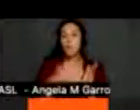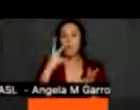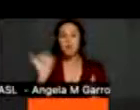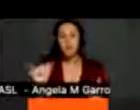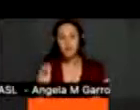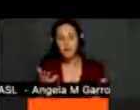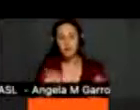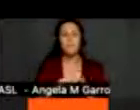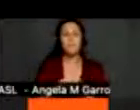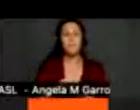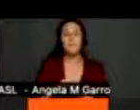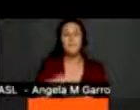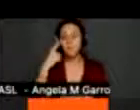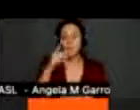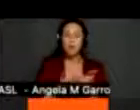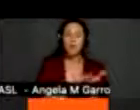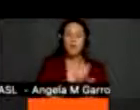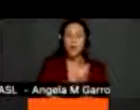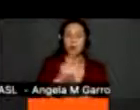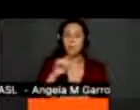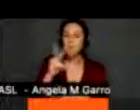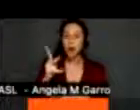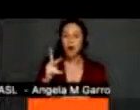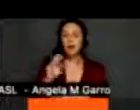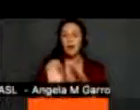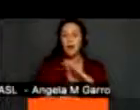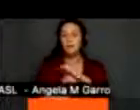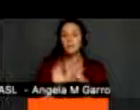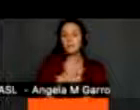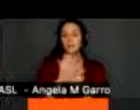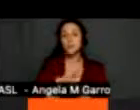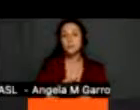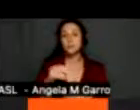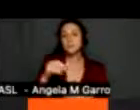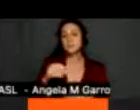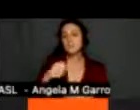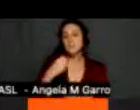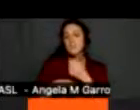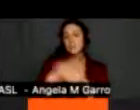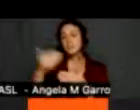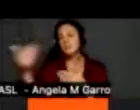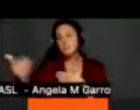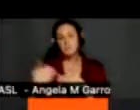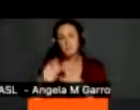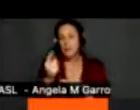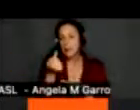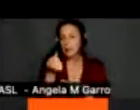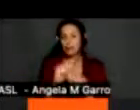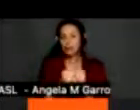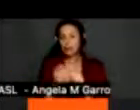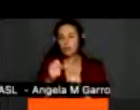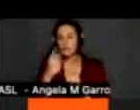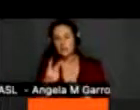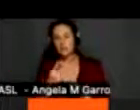for College Park Elementary School in the years ahead. Very little change, as you can tell. On the